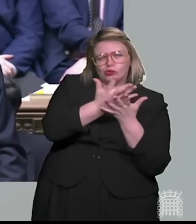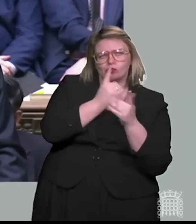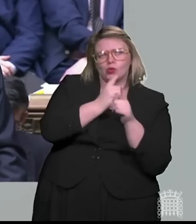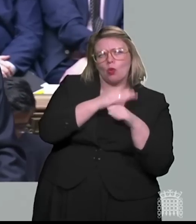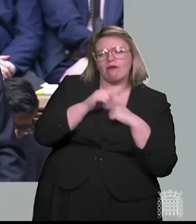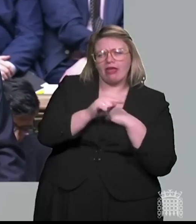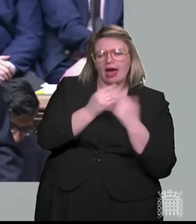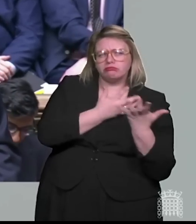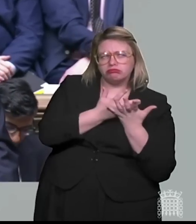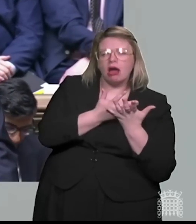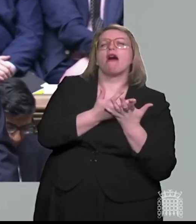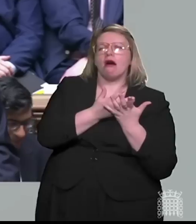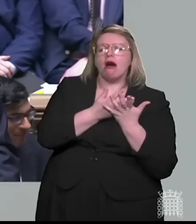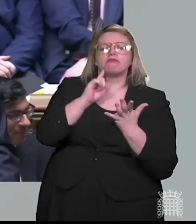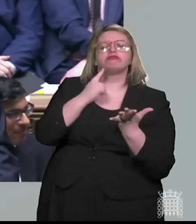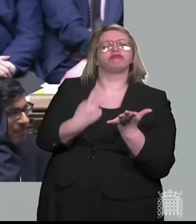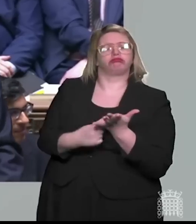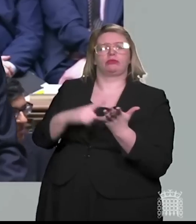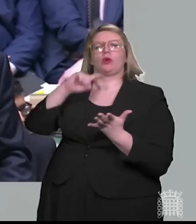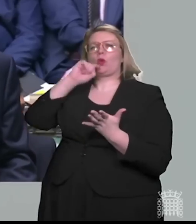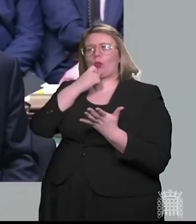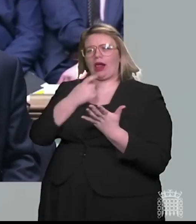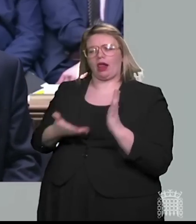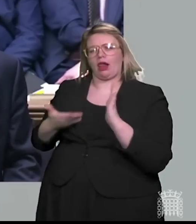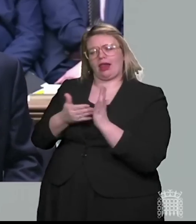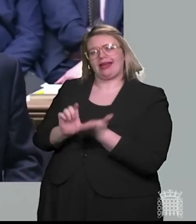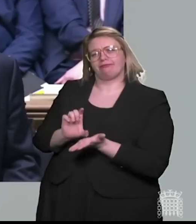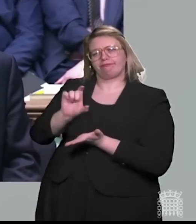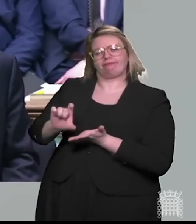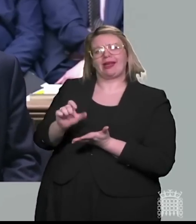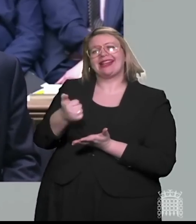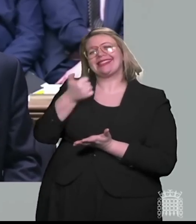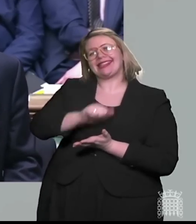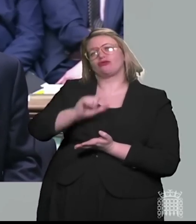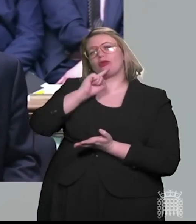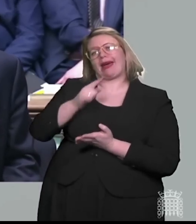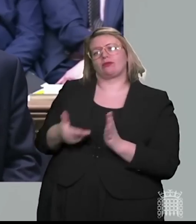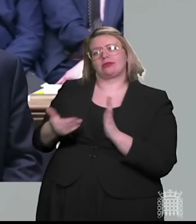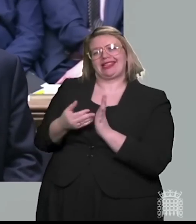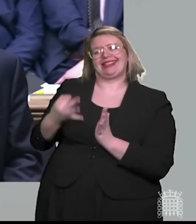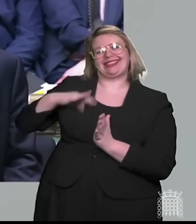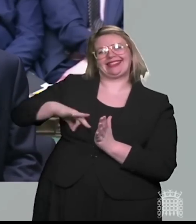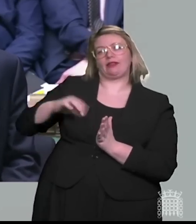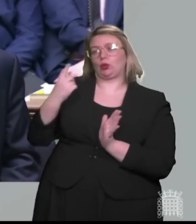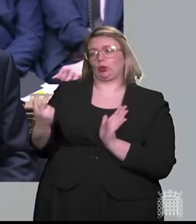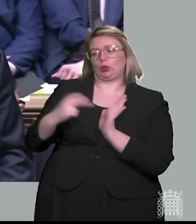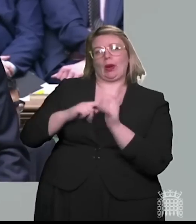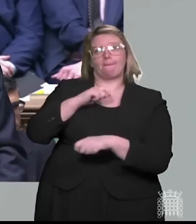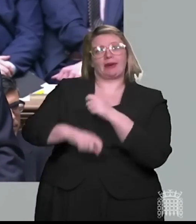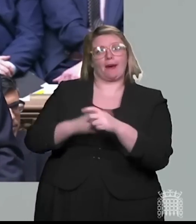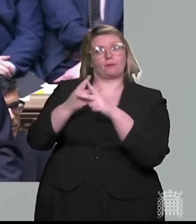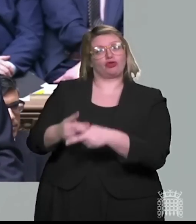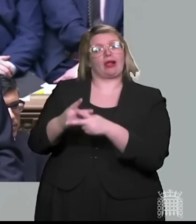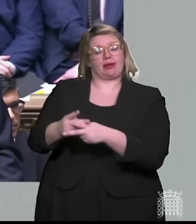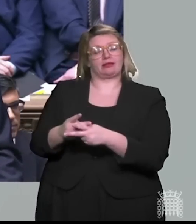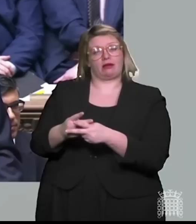and decided to address this by piloting incentive payments of £600 for childminders who sign up to the profession, rising